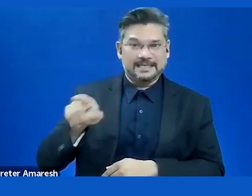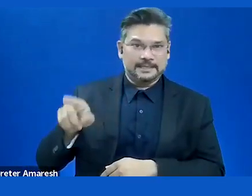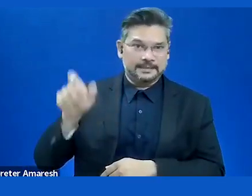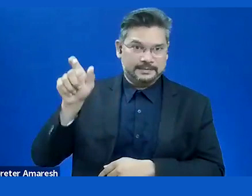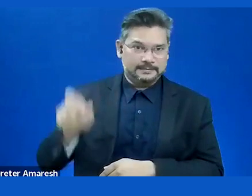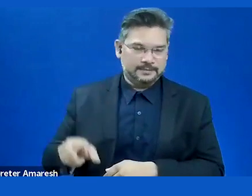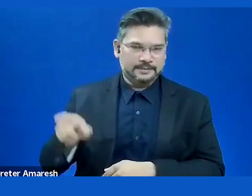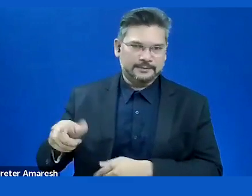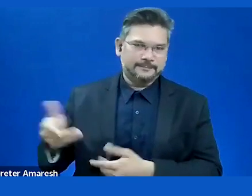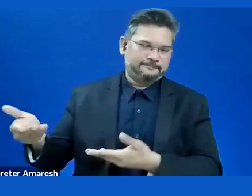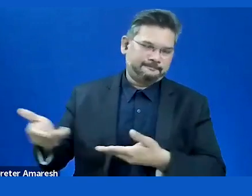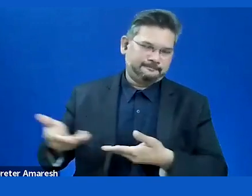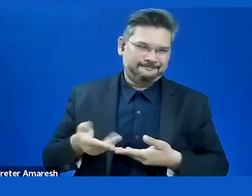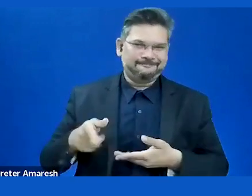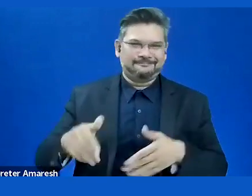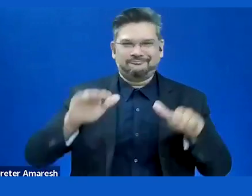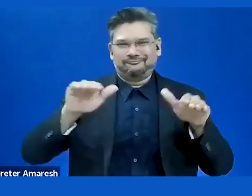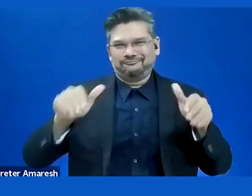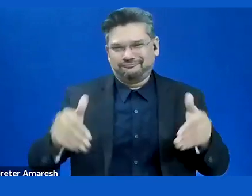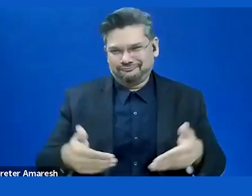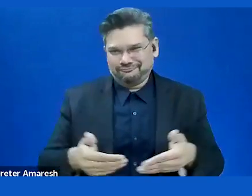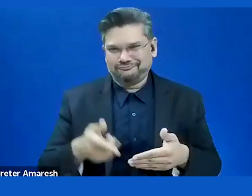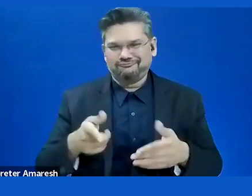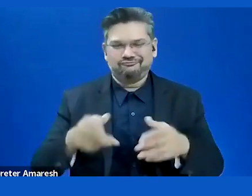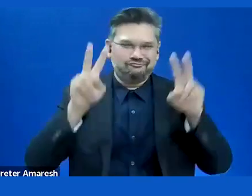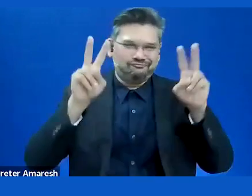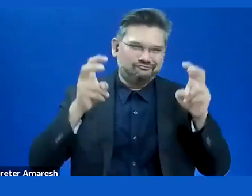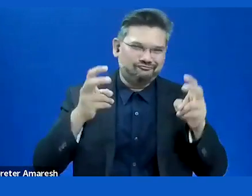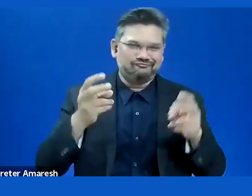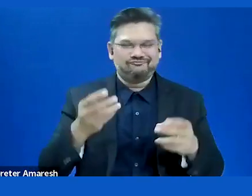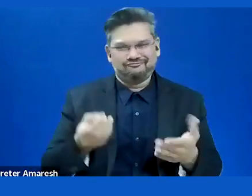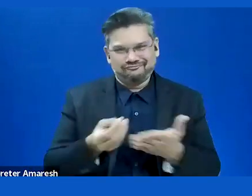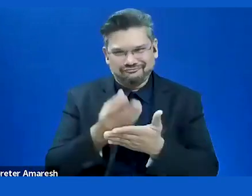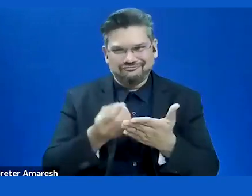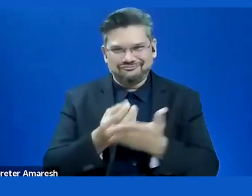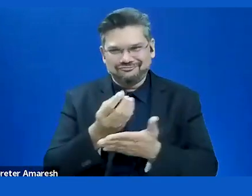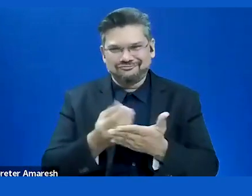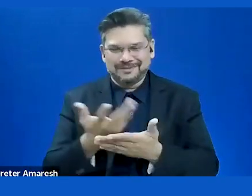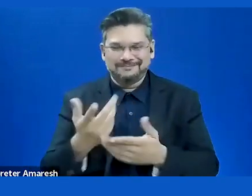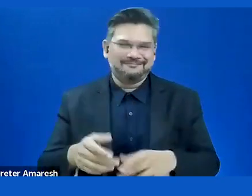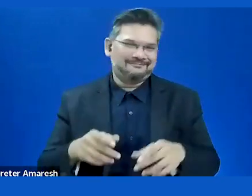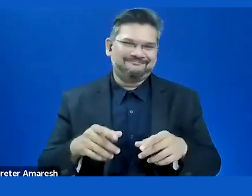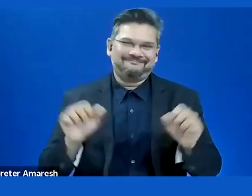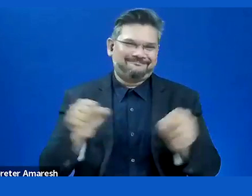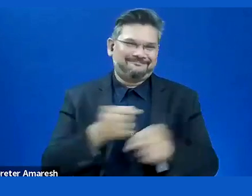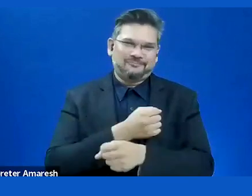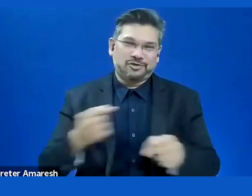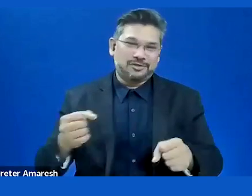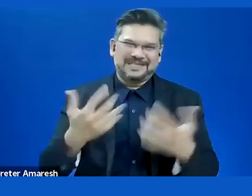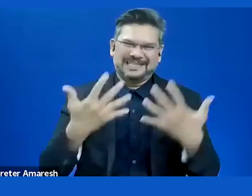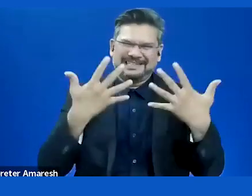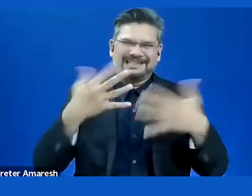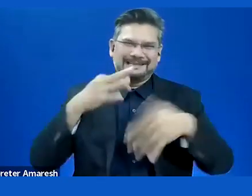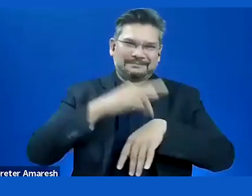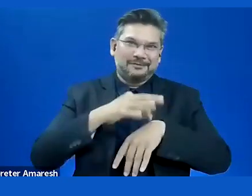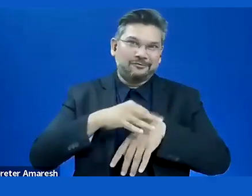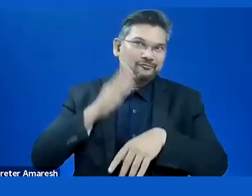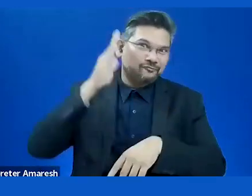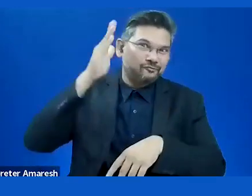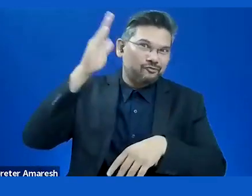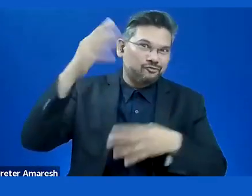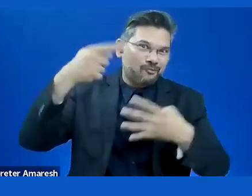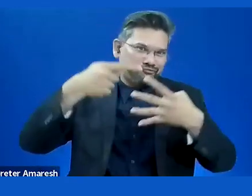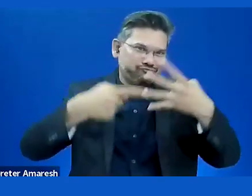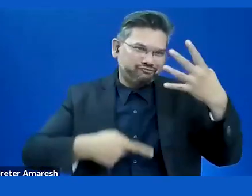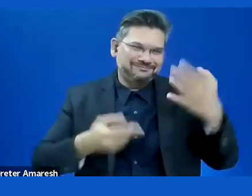to talk about everything that may happen in the future in 10 minutes. But, so thank you for accepting that. But I know you can do it. And